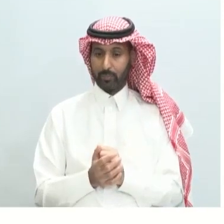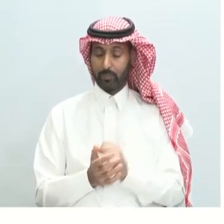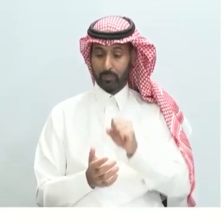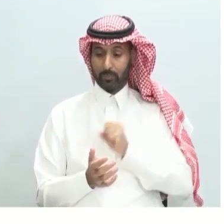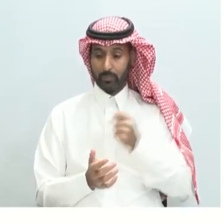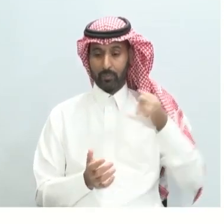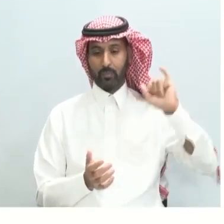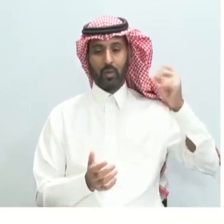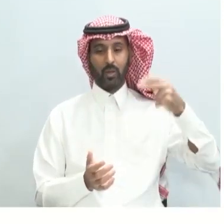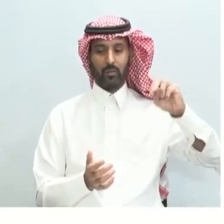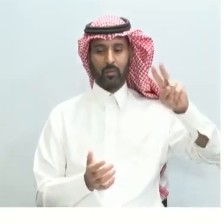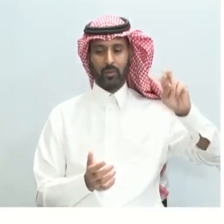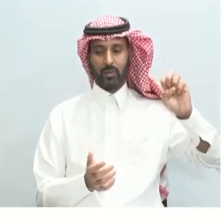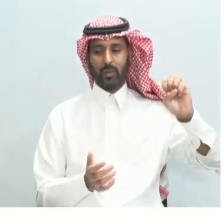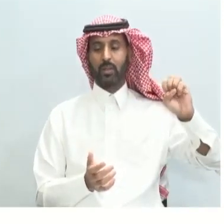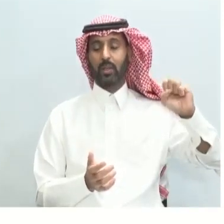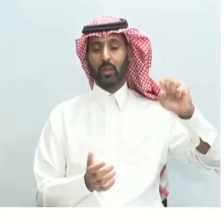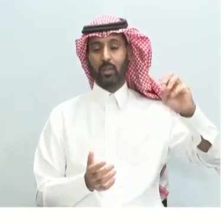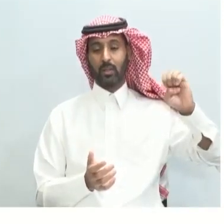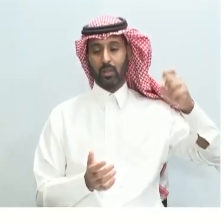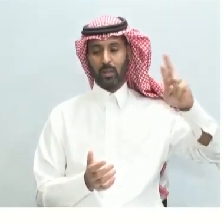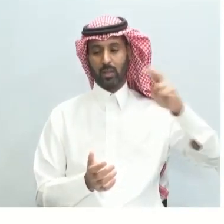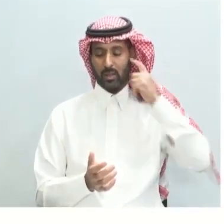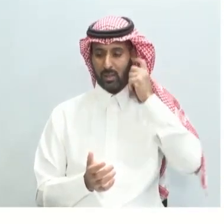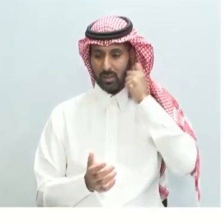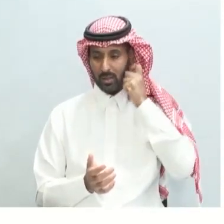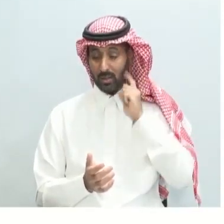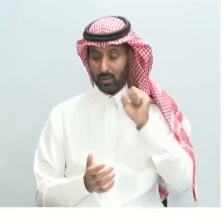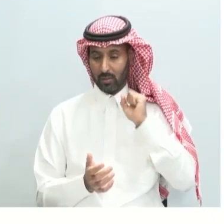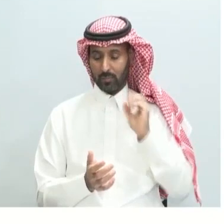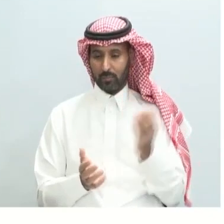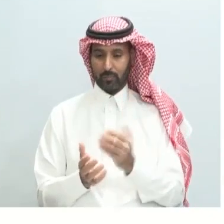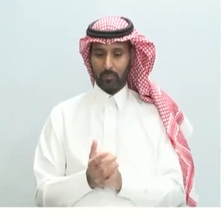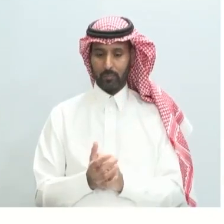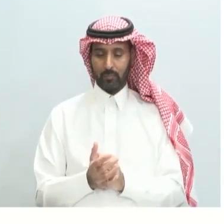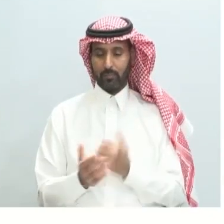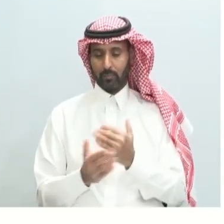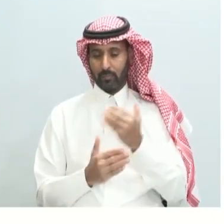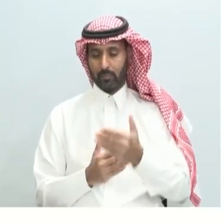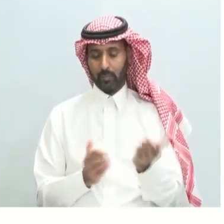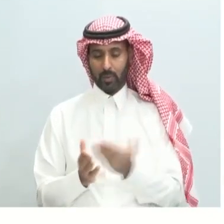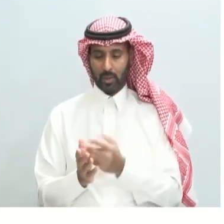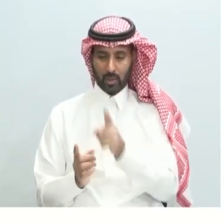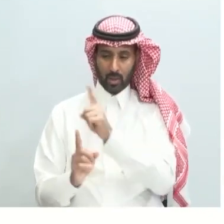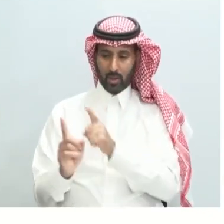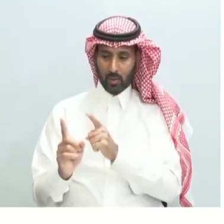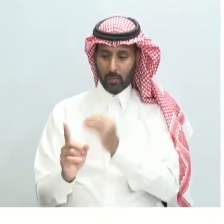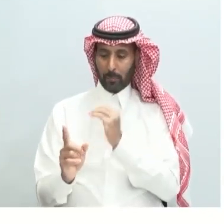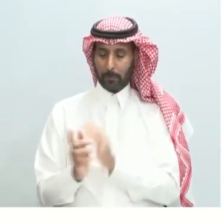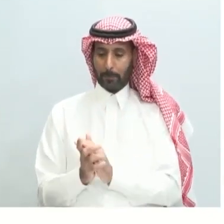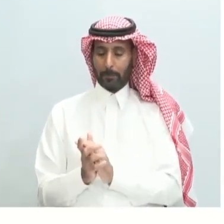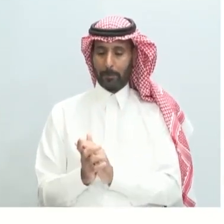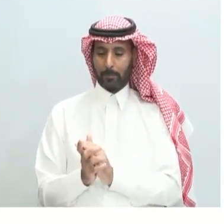an earache. So he or she has an earache. Let's ask them a